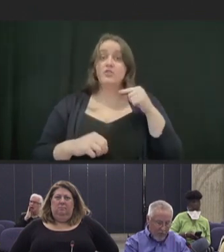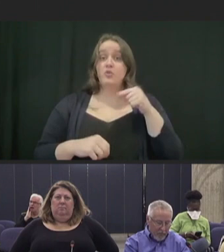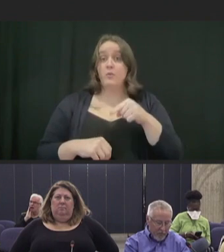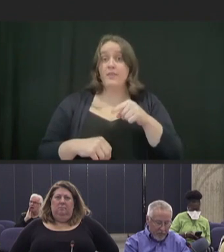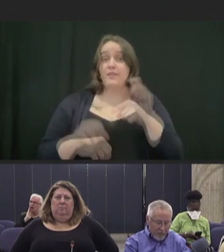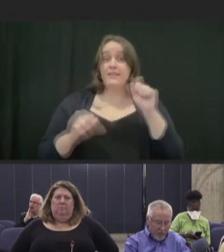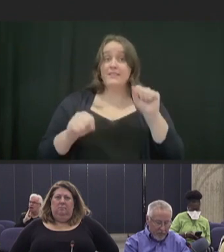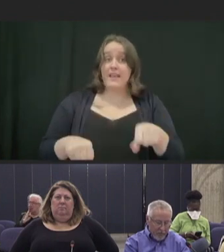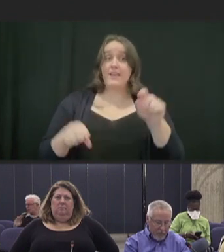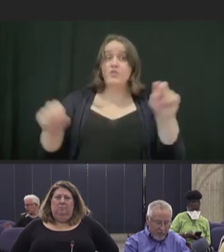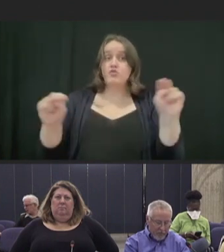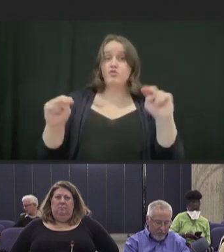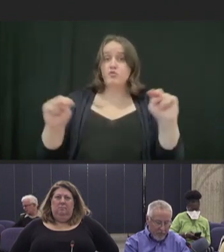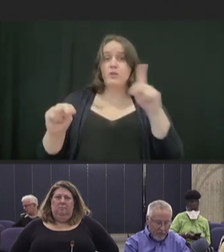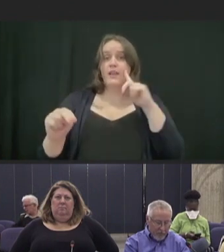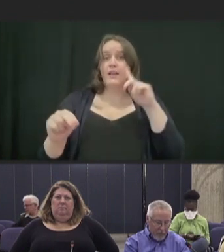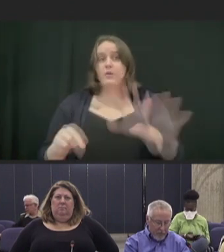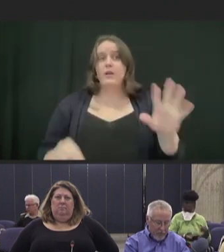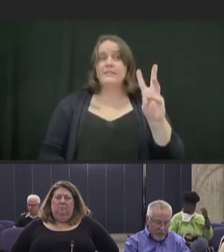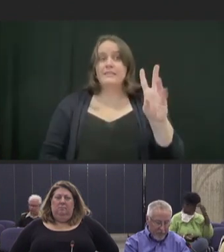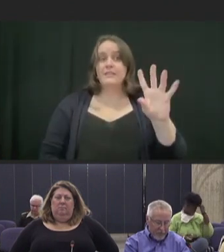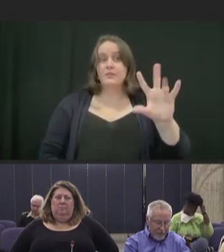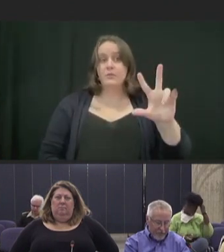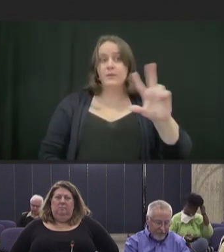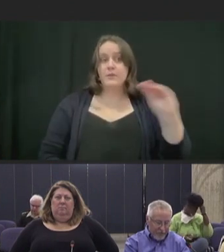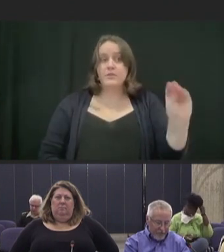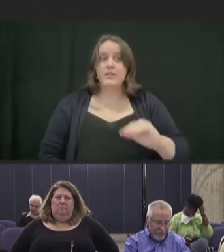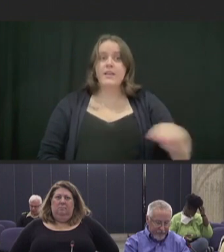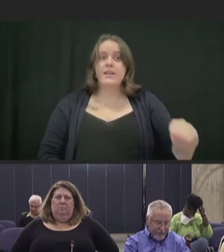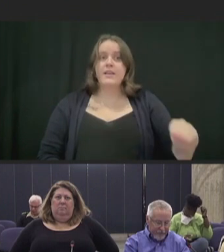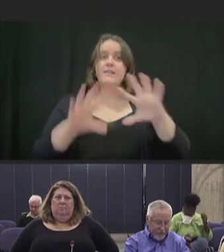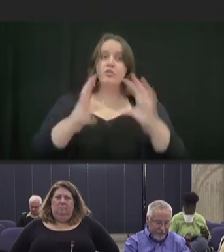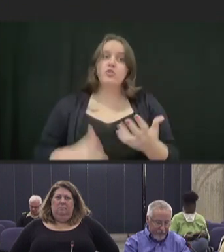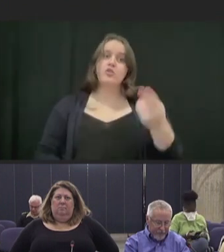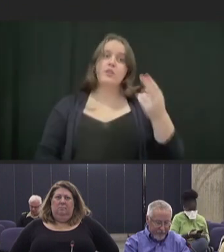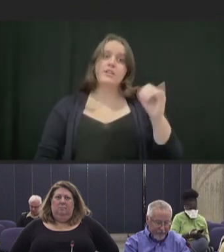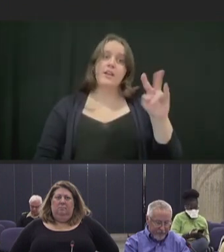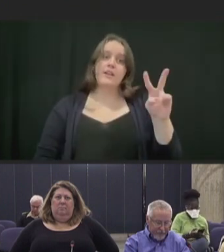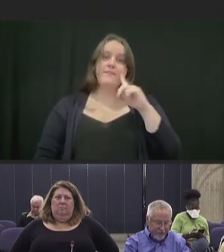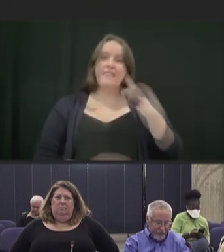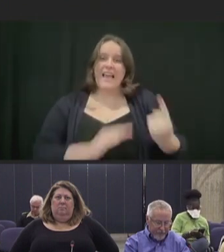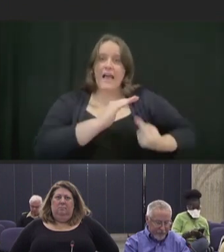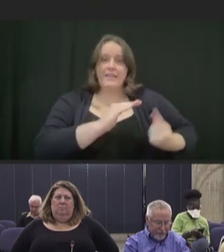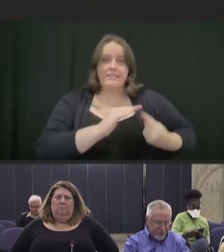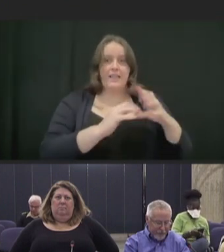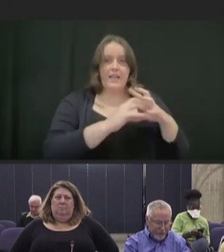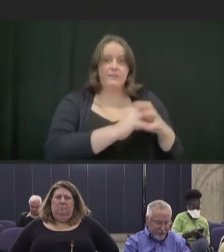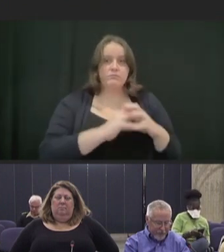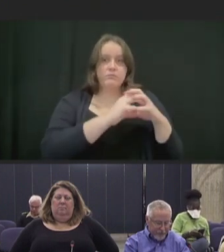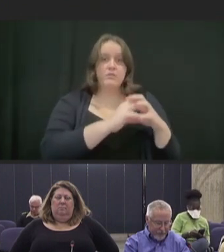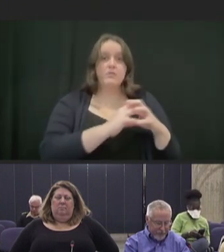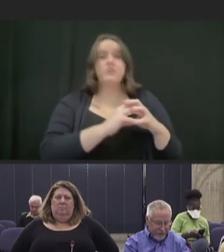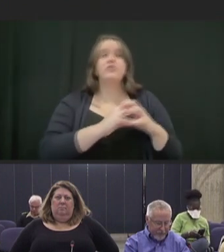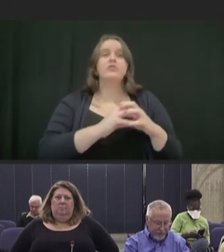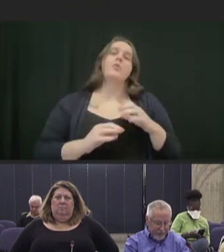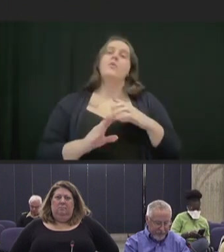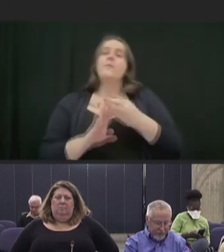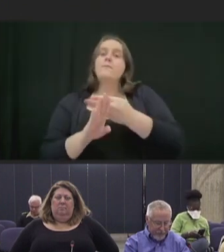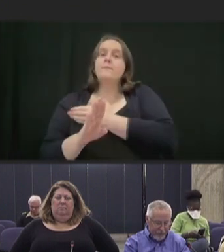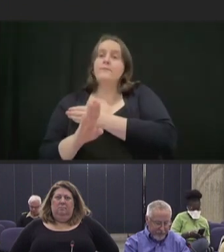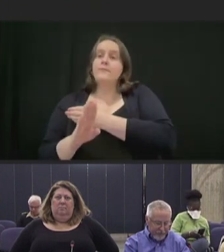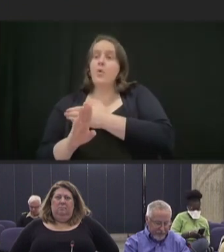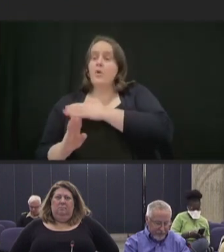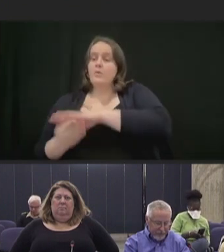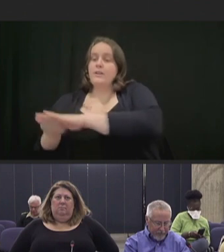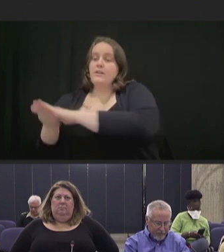isolates. We believe the precursors that can develop into BG18 are present in most people. So we